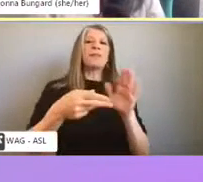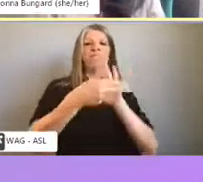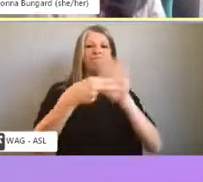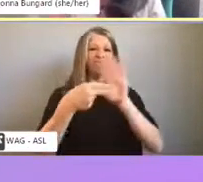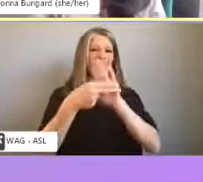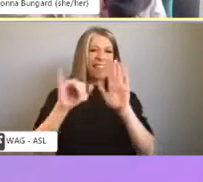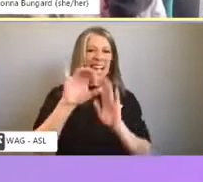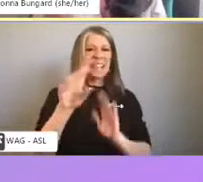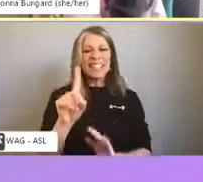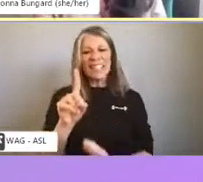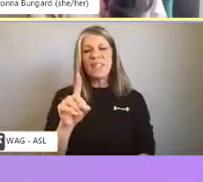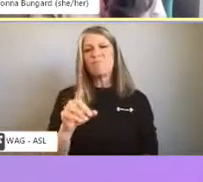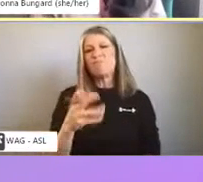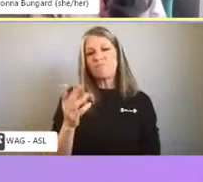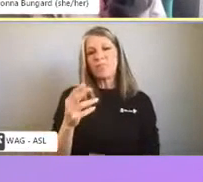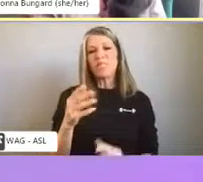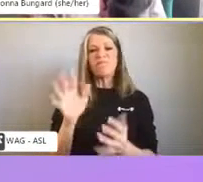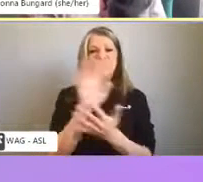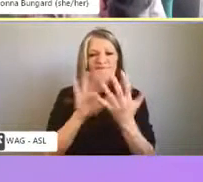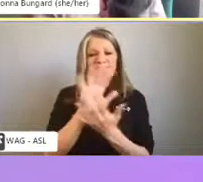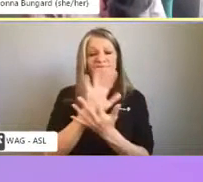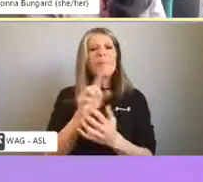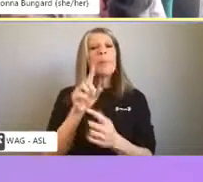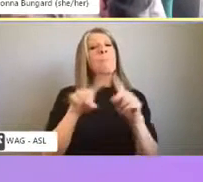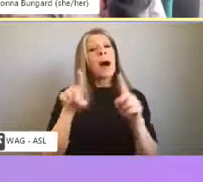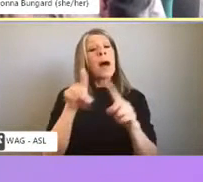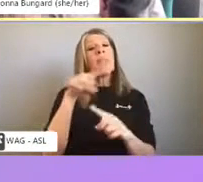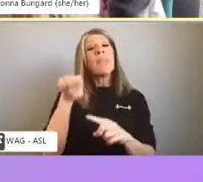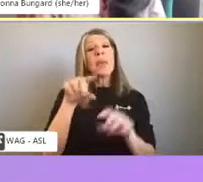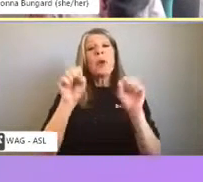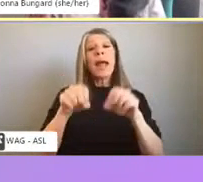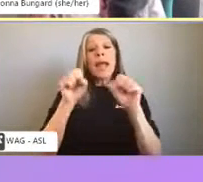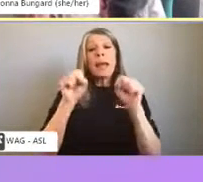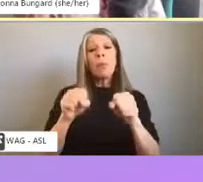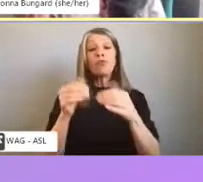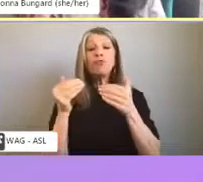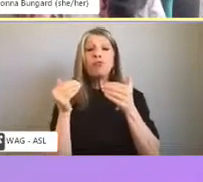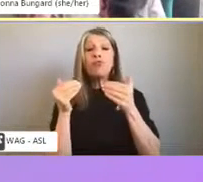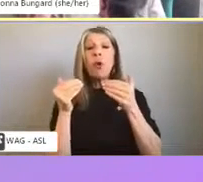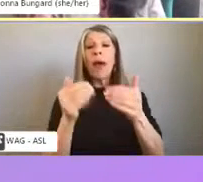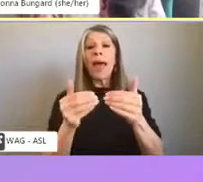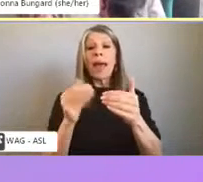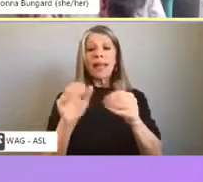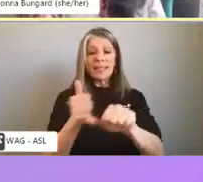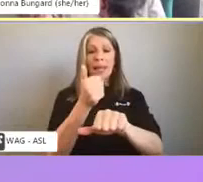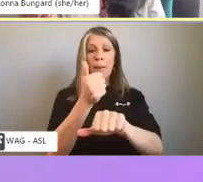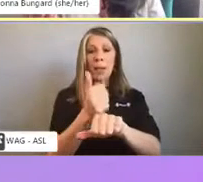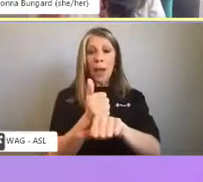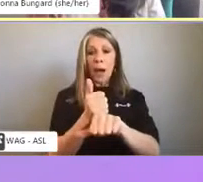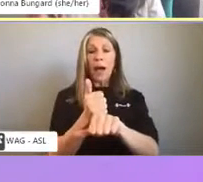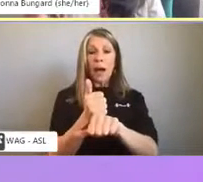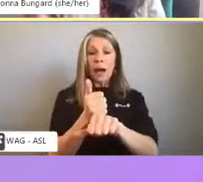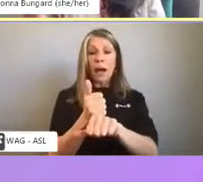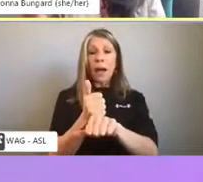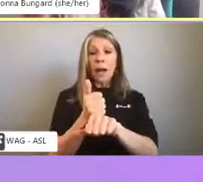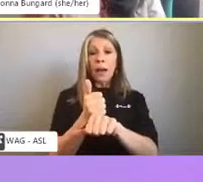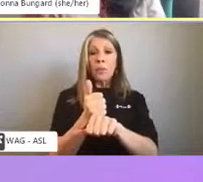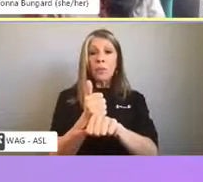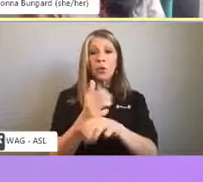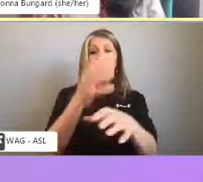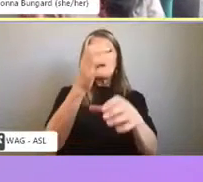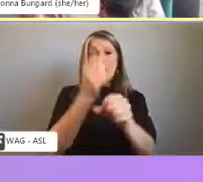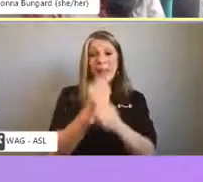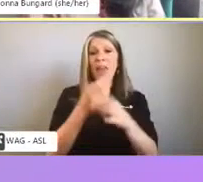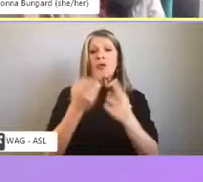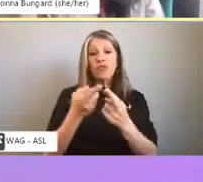fuzzy. But the fact is, they were able to go ahead and set me up to be able to get the